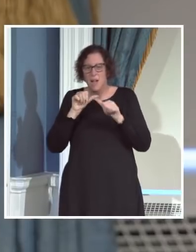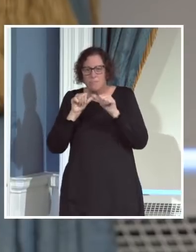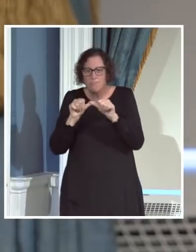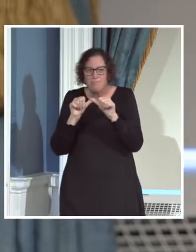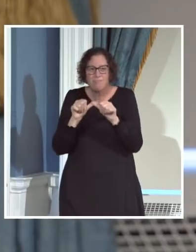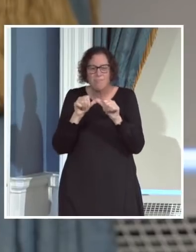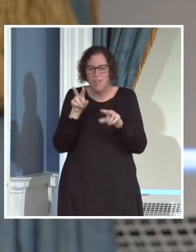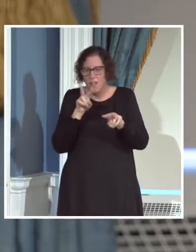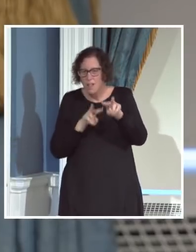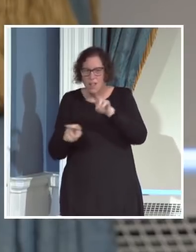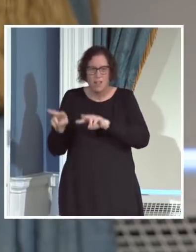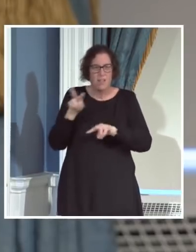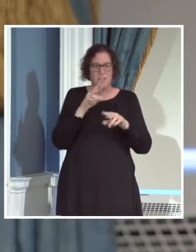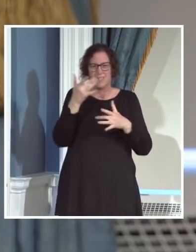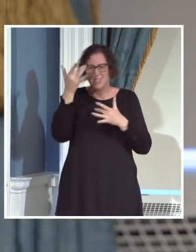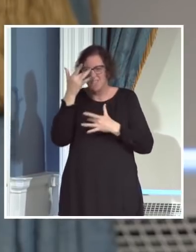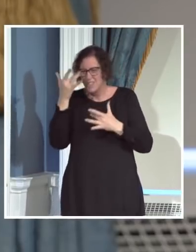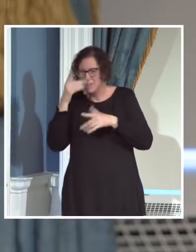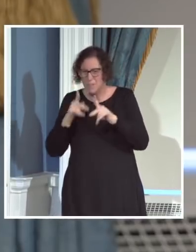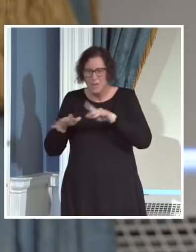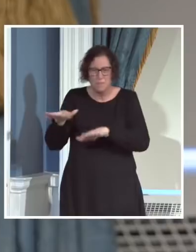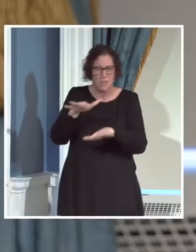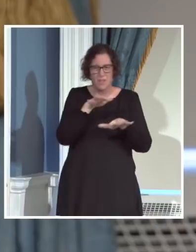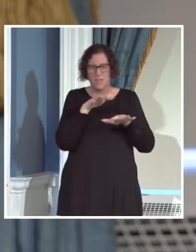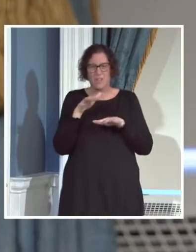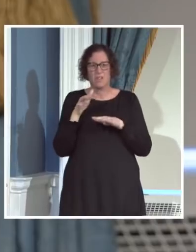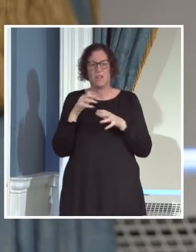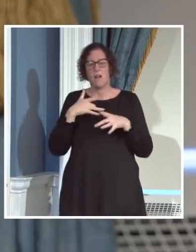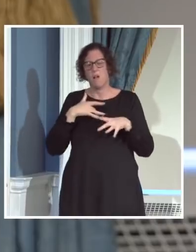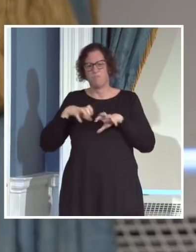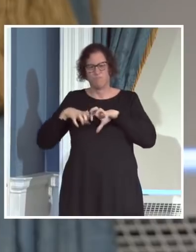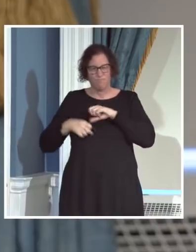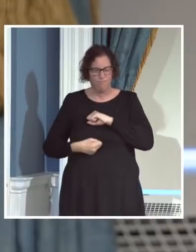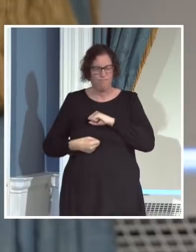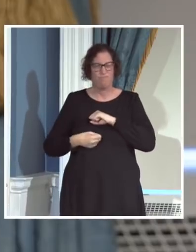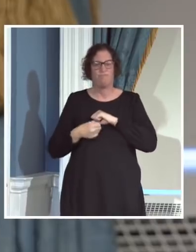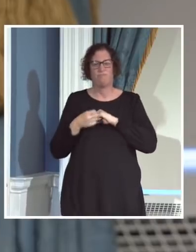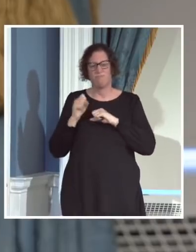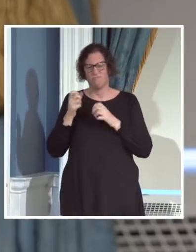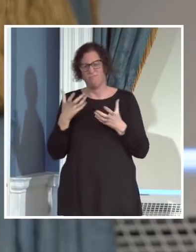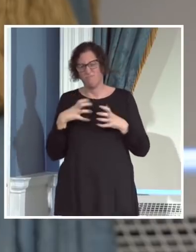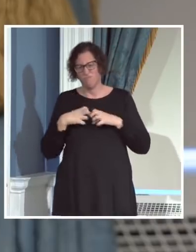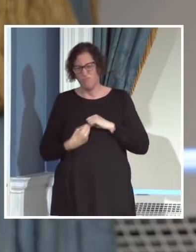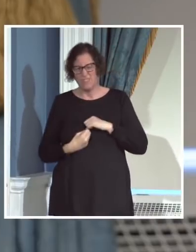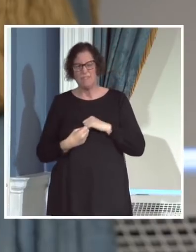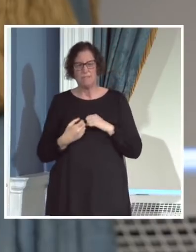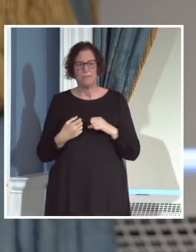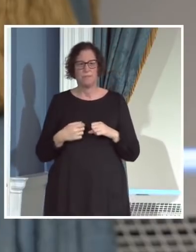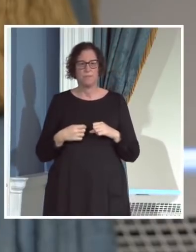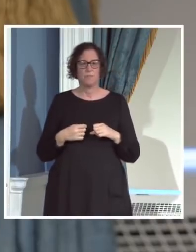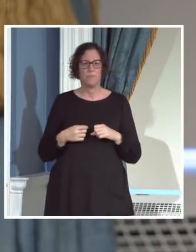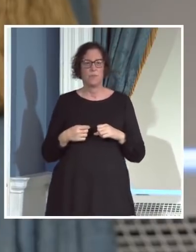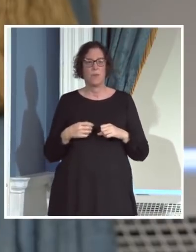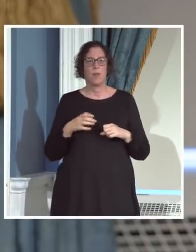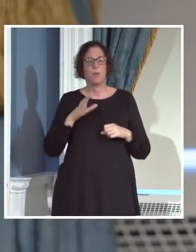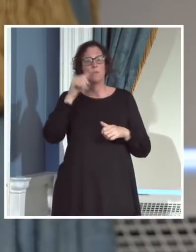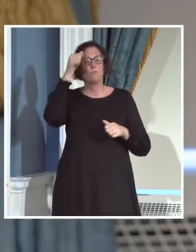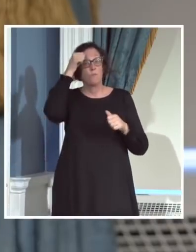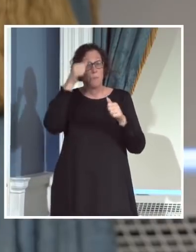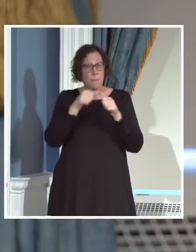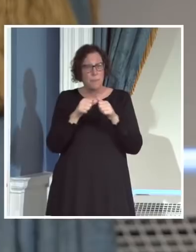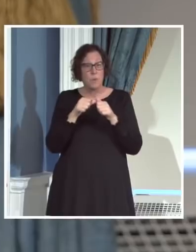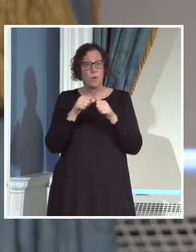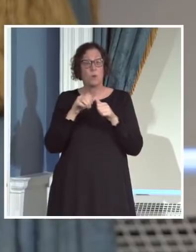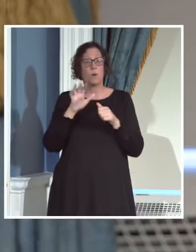hospital's care. Only 5% of us are going to need to be in an ICU. Only about 3